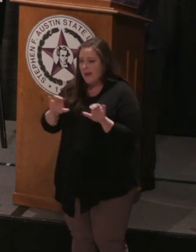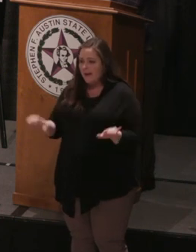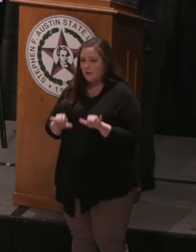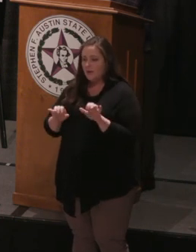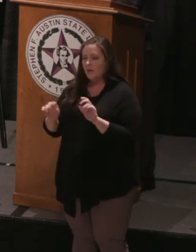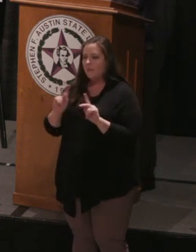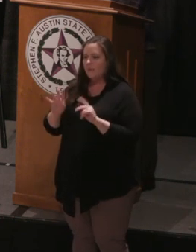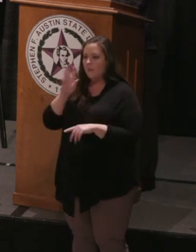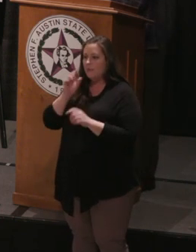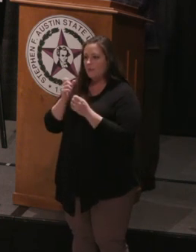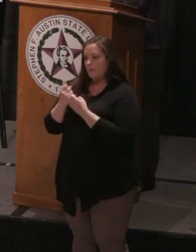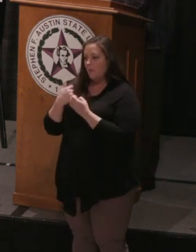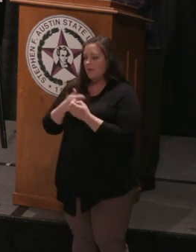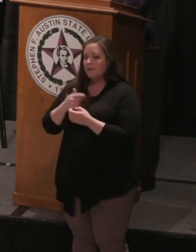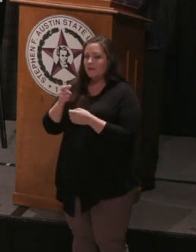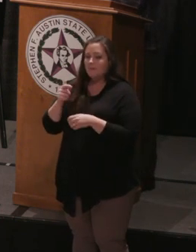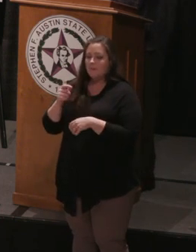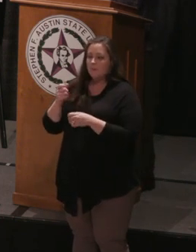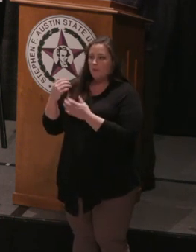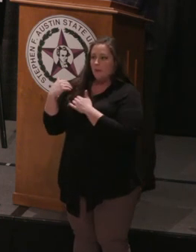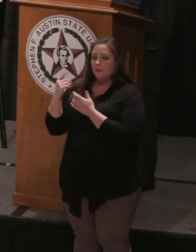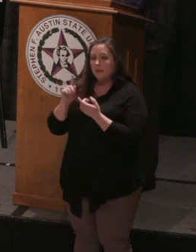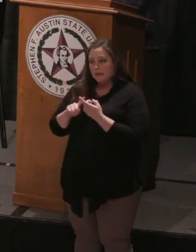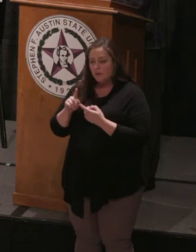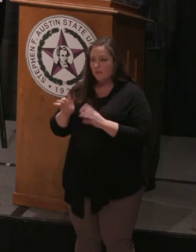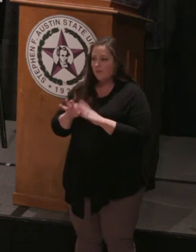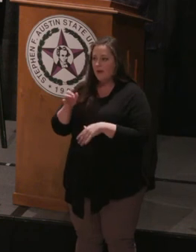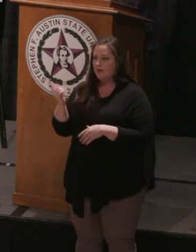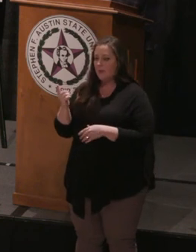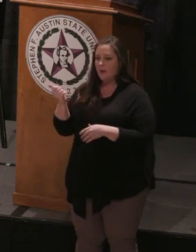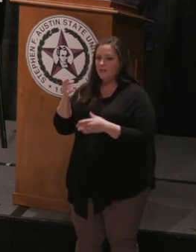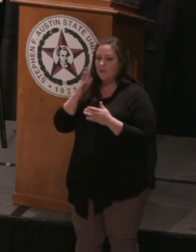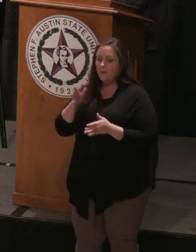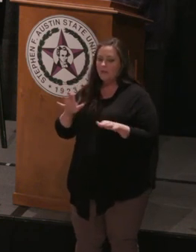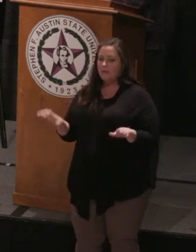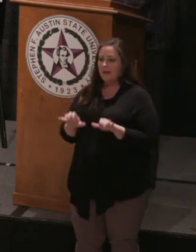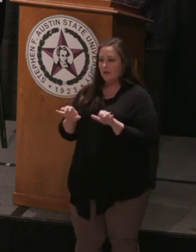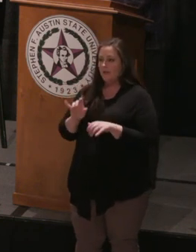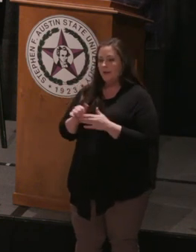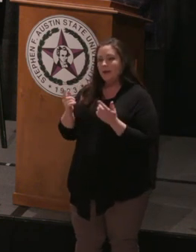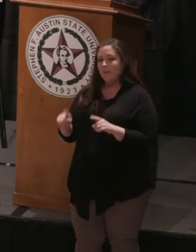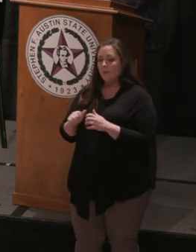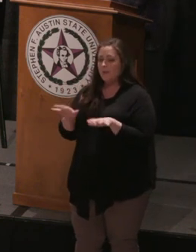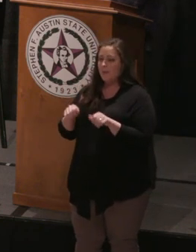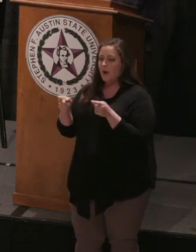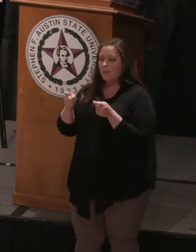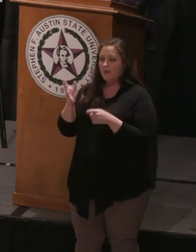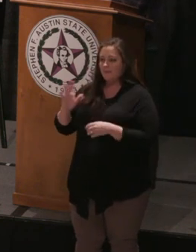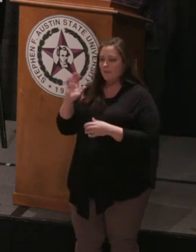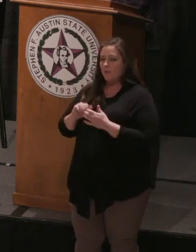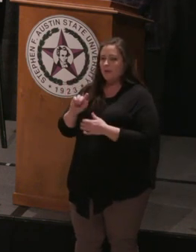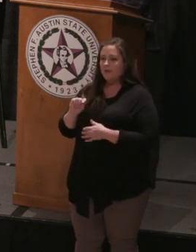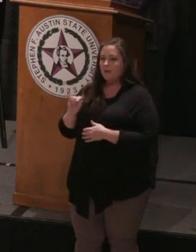will hold us accountable until they find somebody that will take action. And that's the way this process works. That's what happened with the monopolies back in the day with